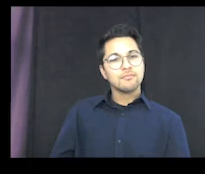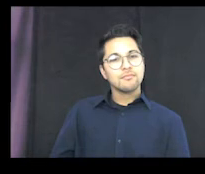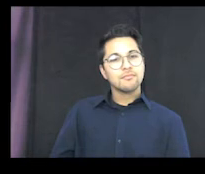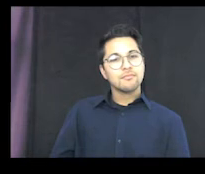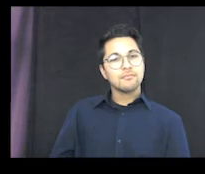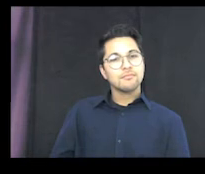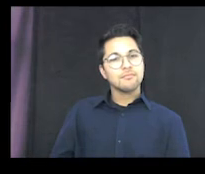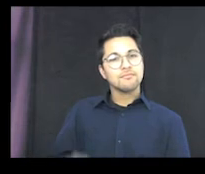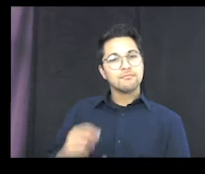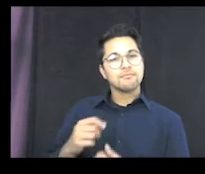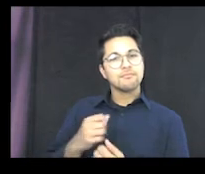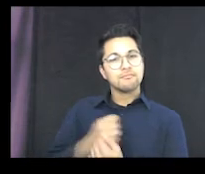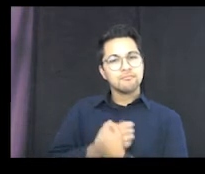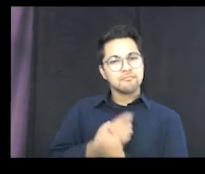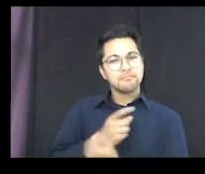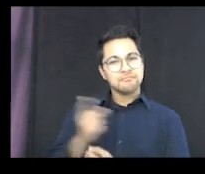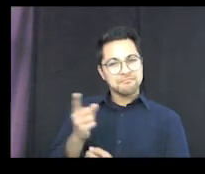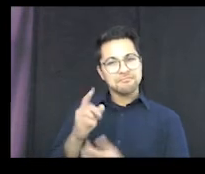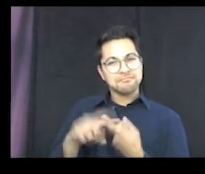hug you friends,